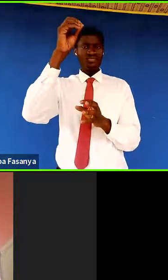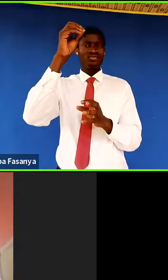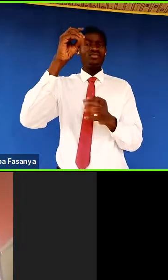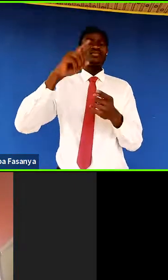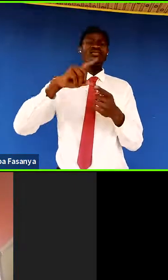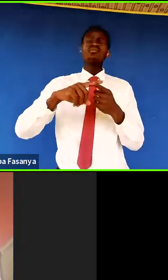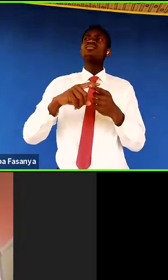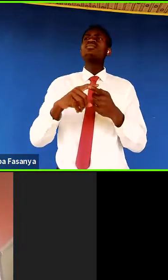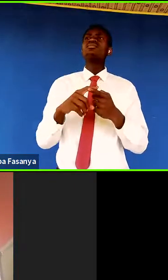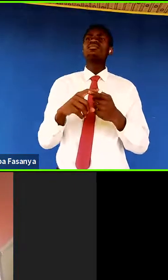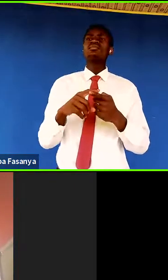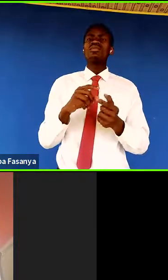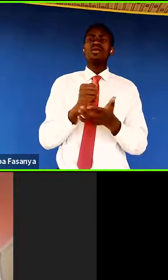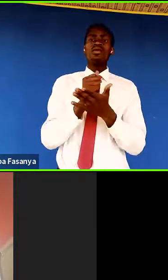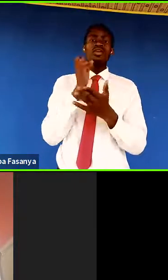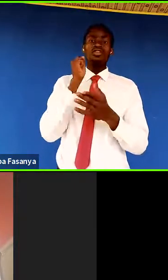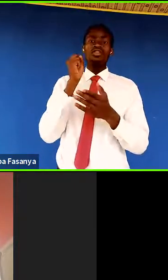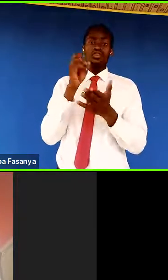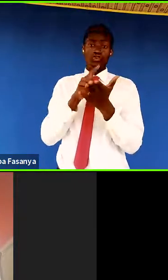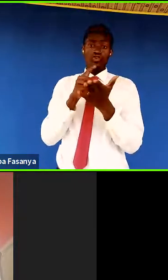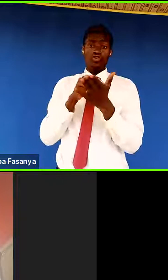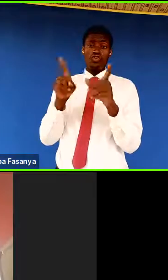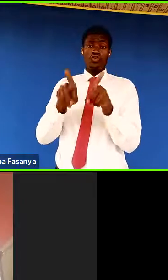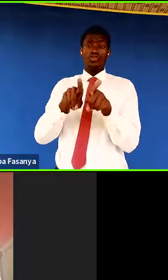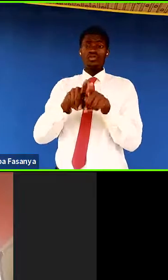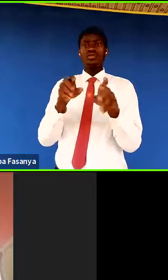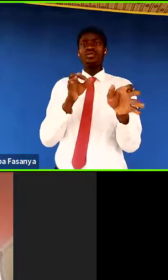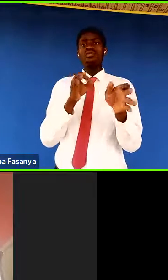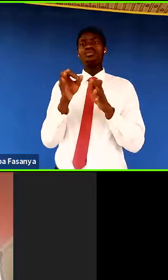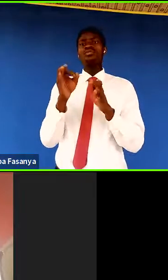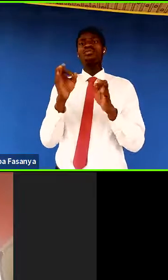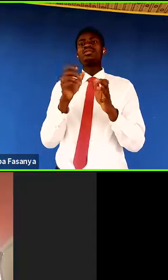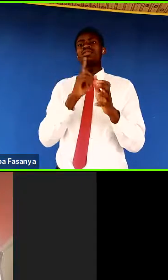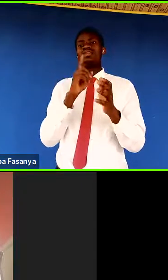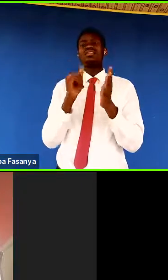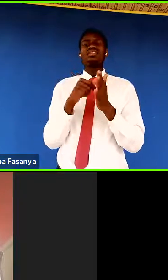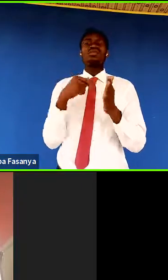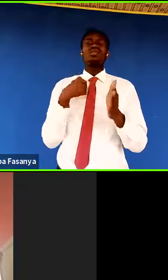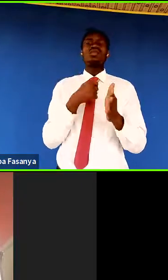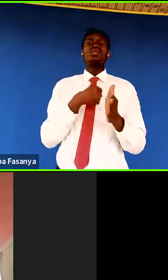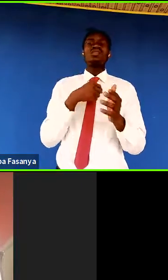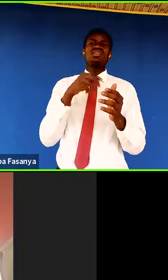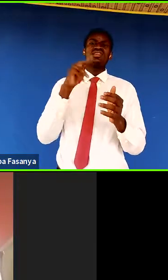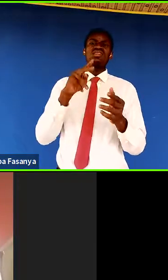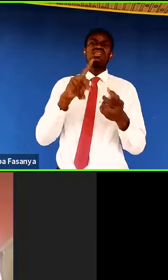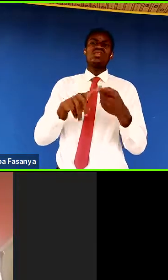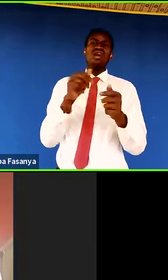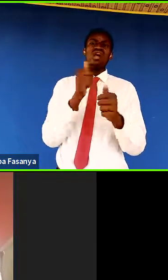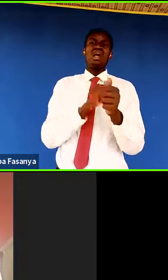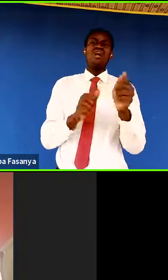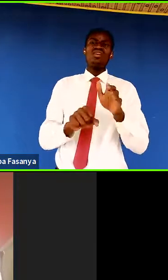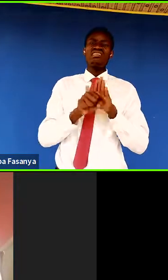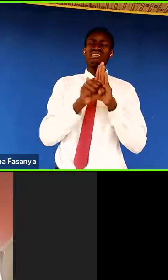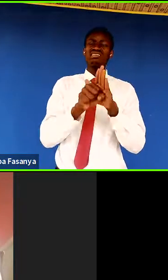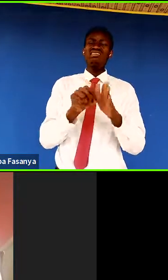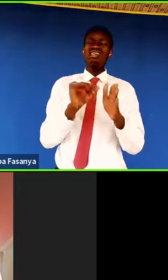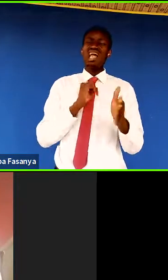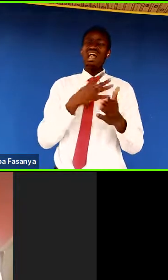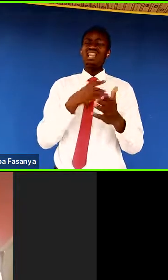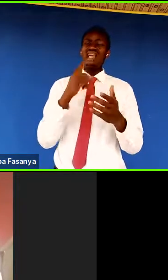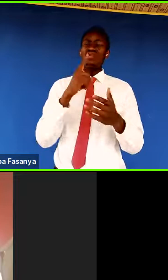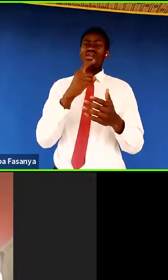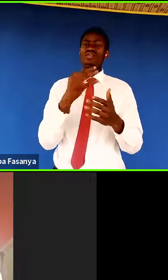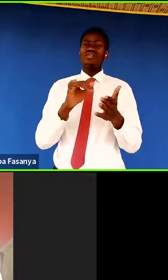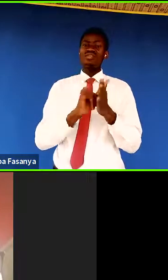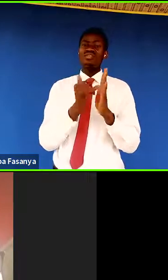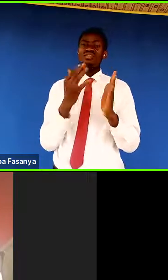She also told us about the fact that we should avoid stress. I like one of those things that you told us, that for men that sit in